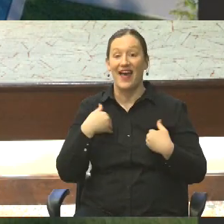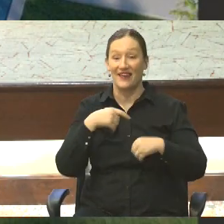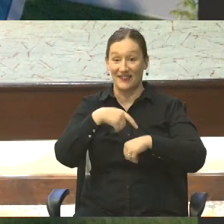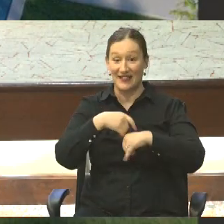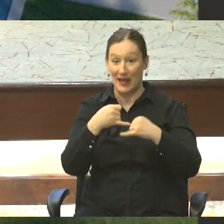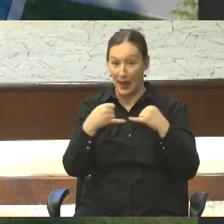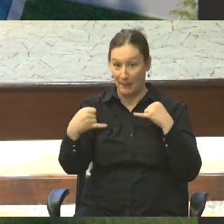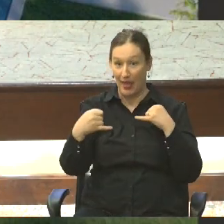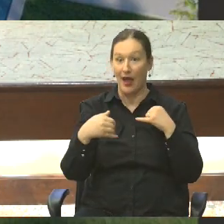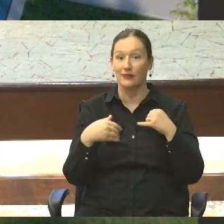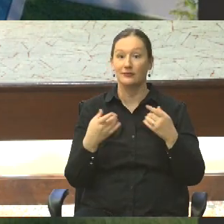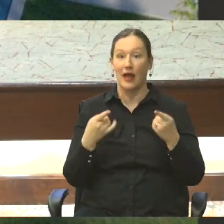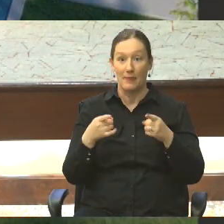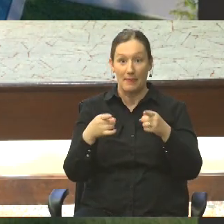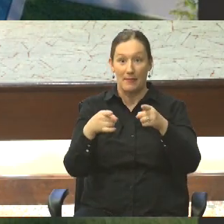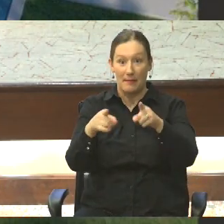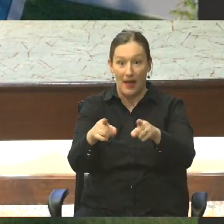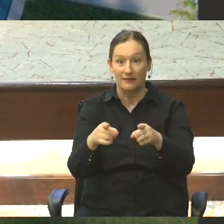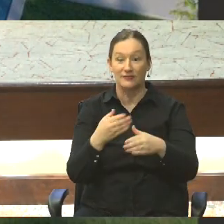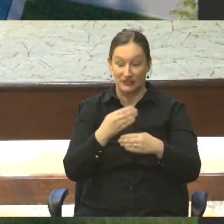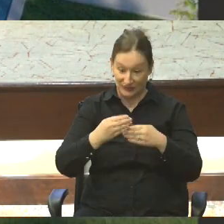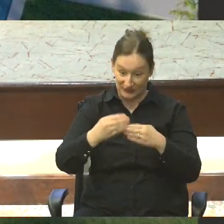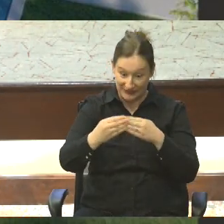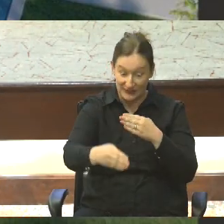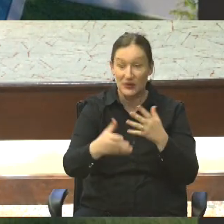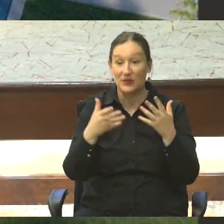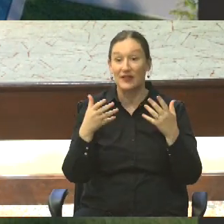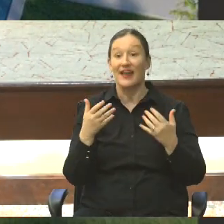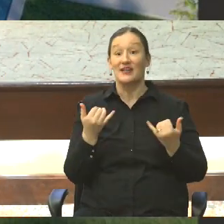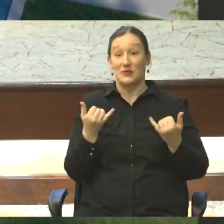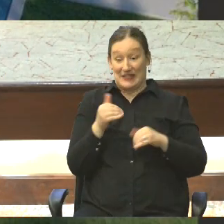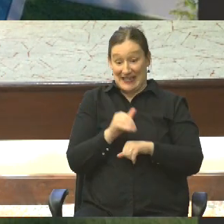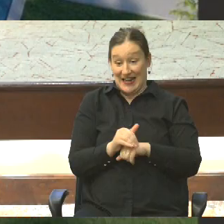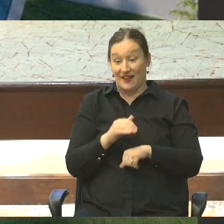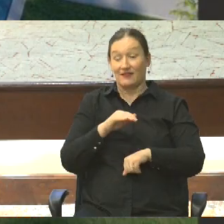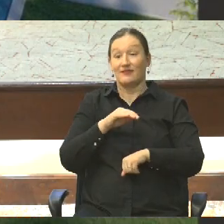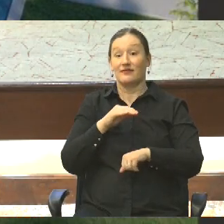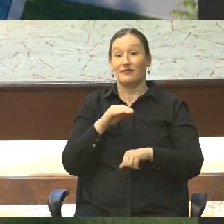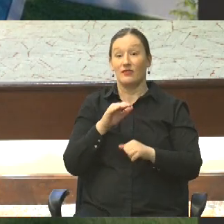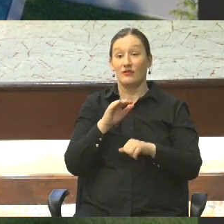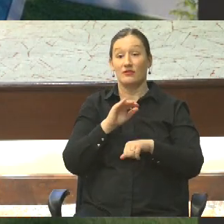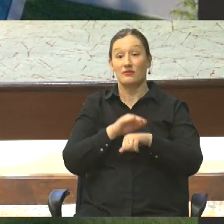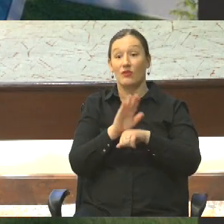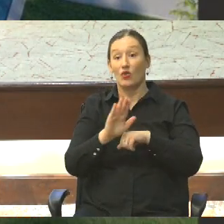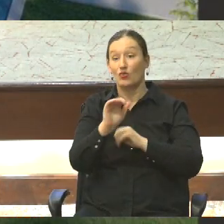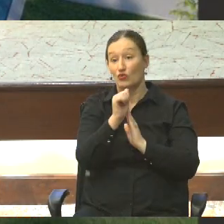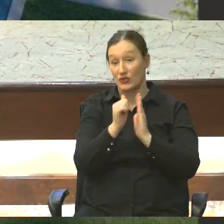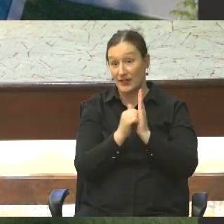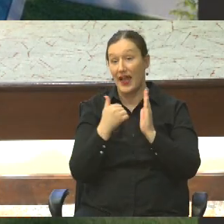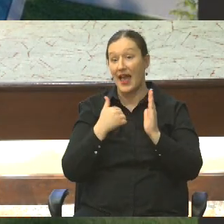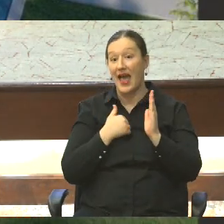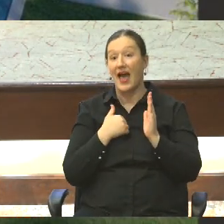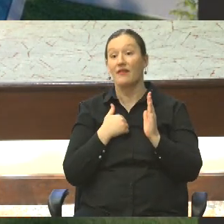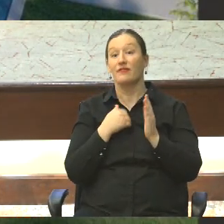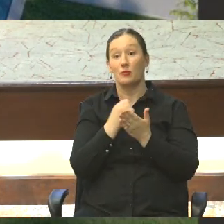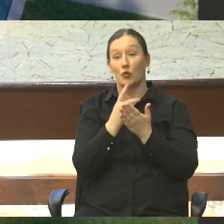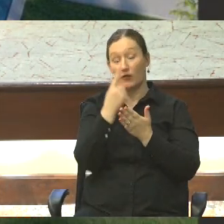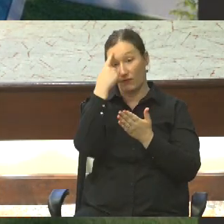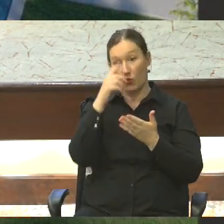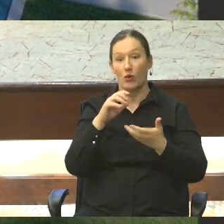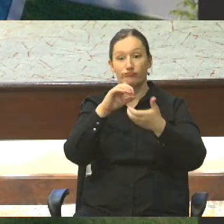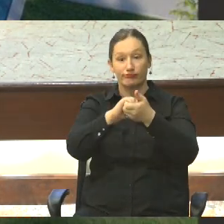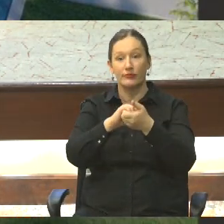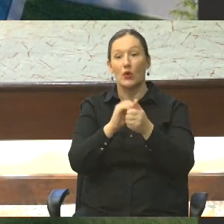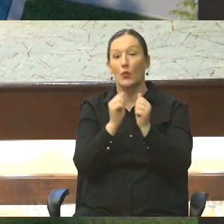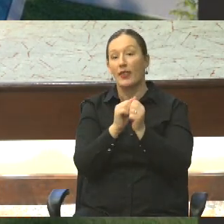just explained. And so tonight on the agenda, we do have an approval for working with Compound Playground Company to get this playground